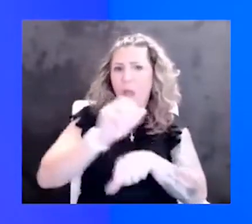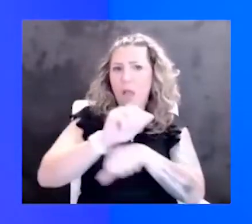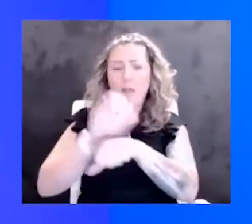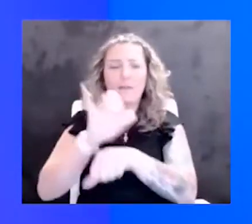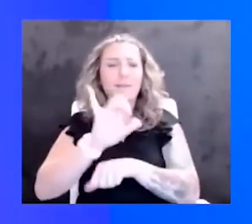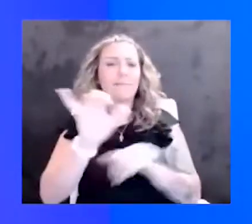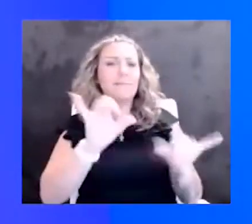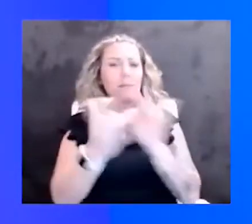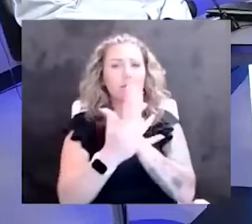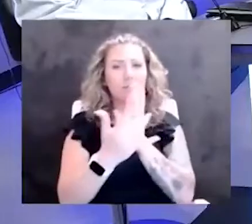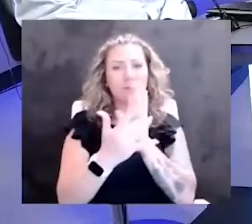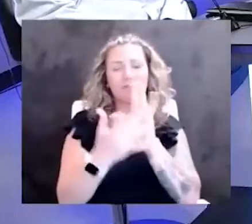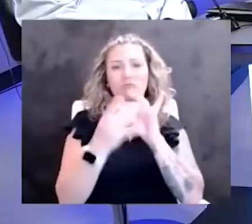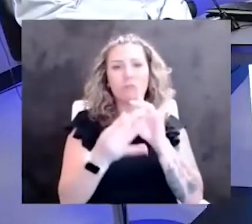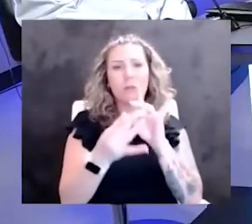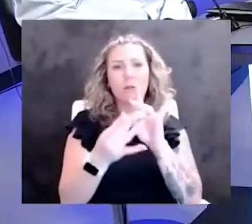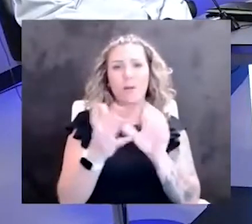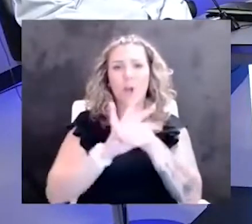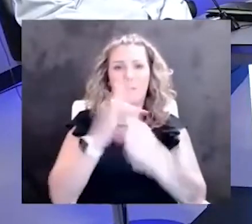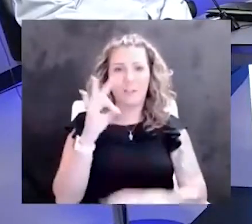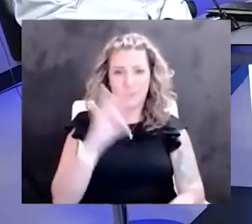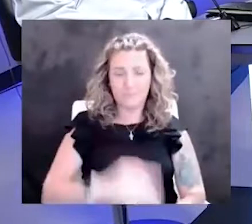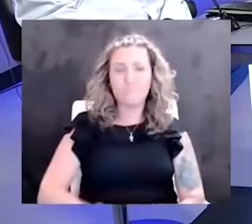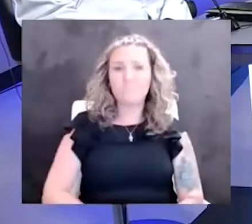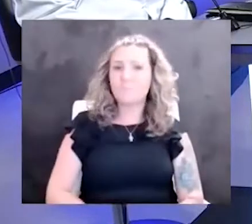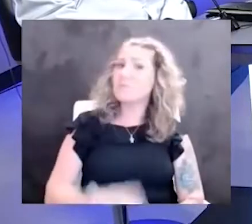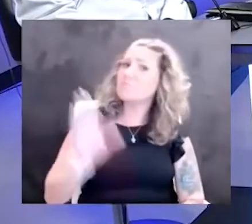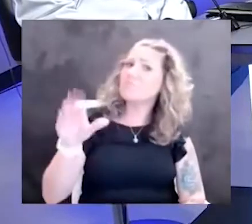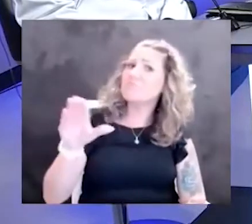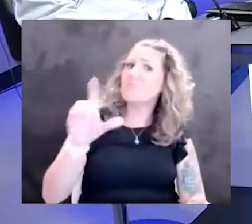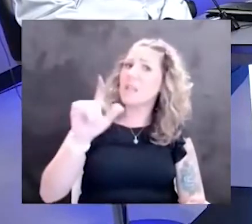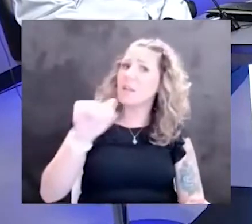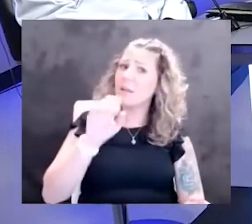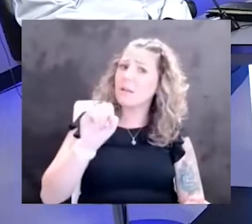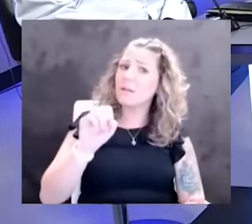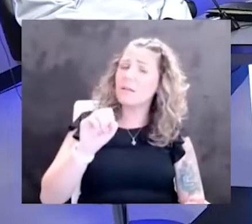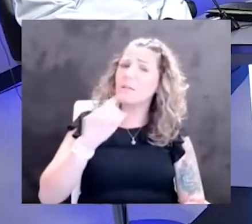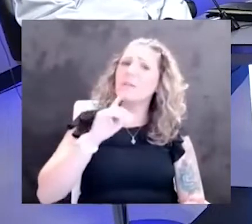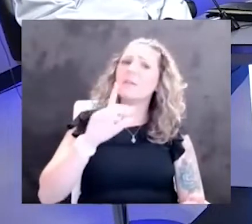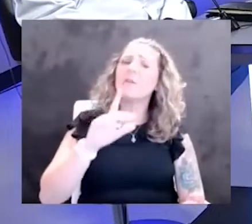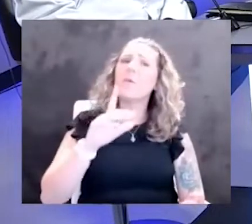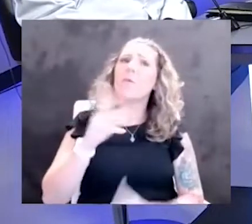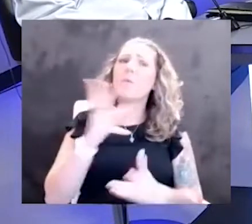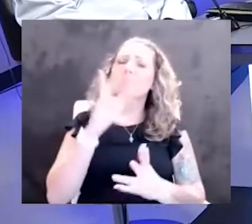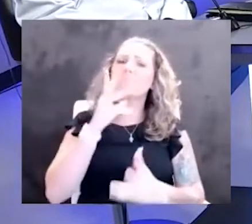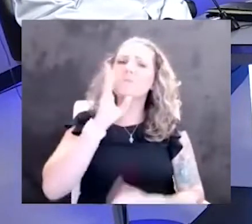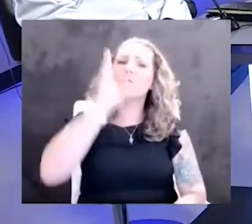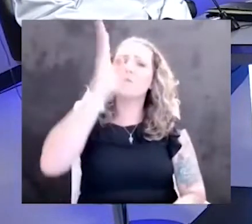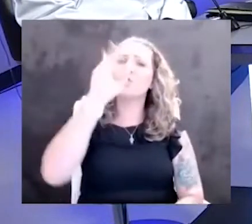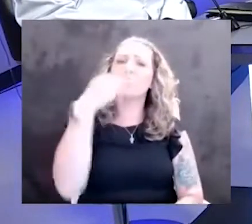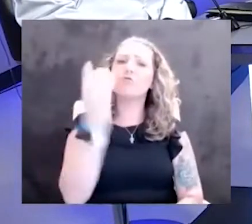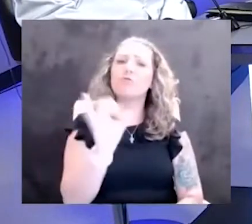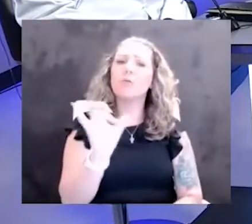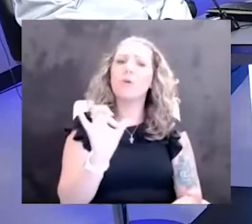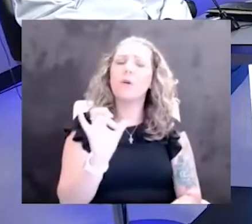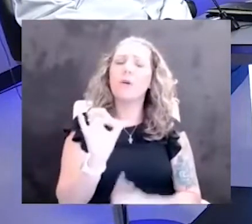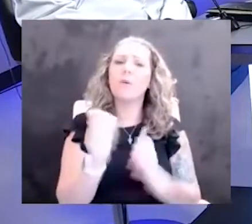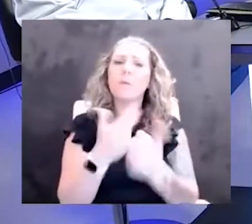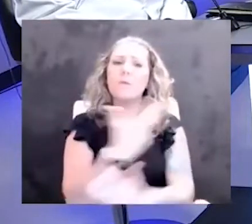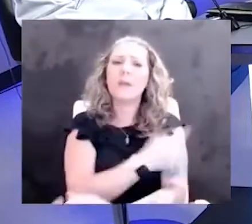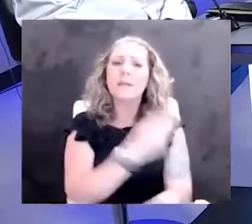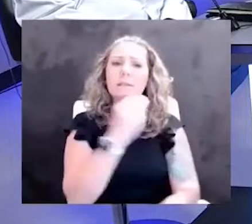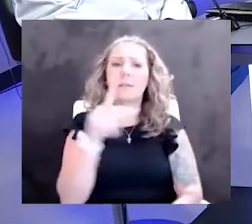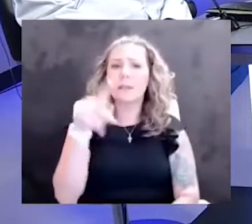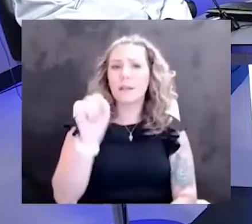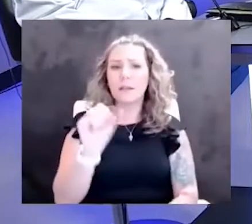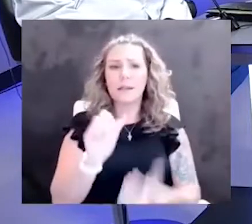to COVID-19. And so, Lee, as you look at the future here, what do you think is going to happen with vaccination in Kansas, and how can that help protect us